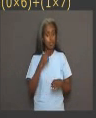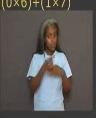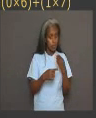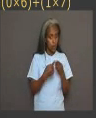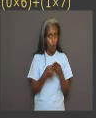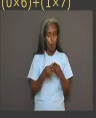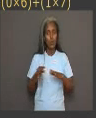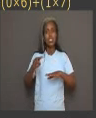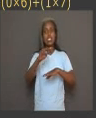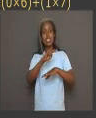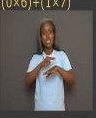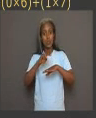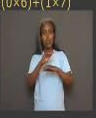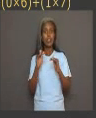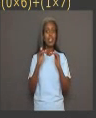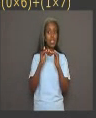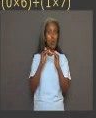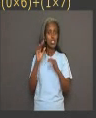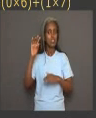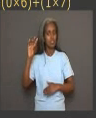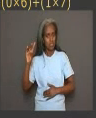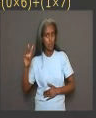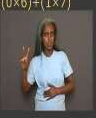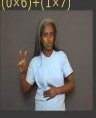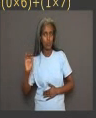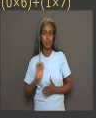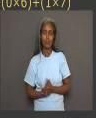So the numerator is 72.